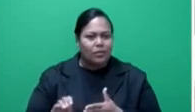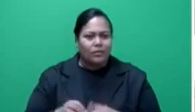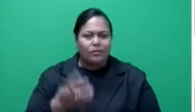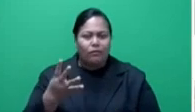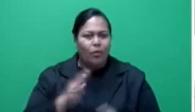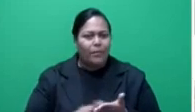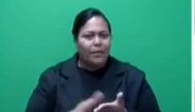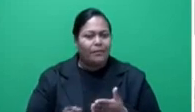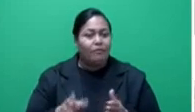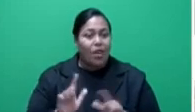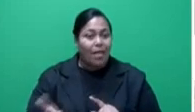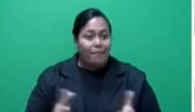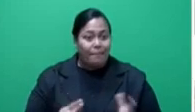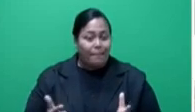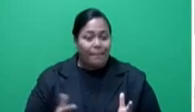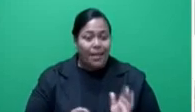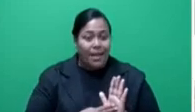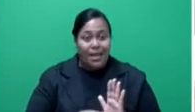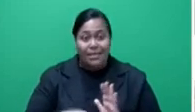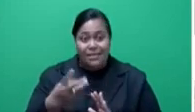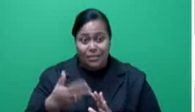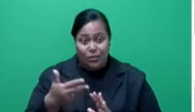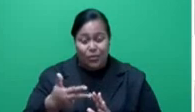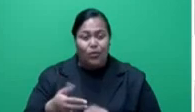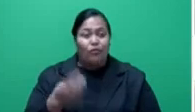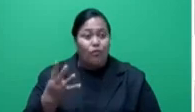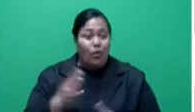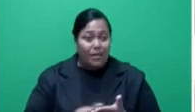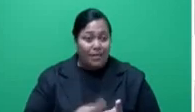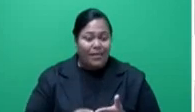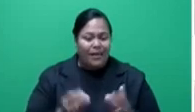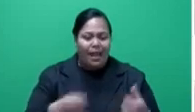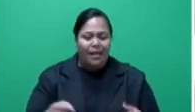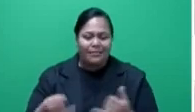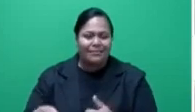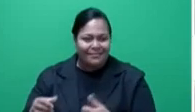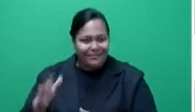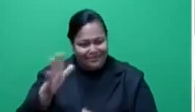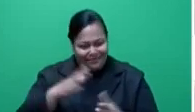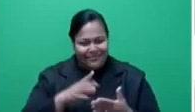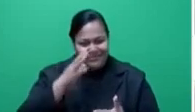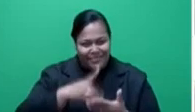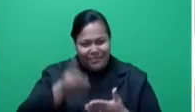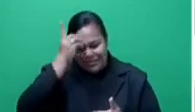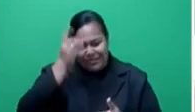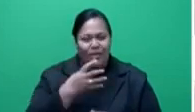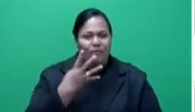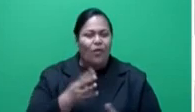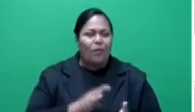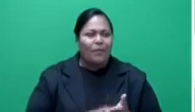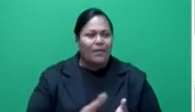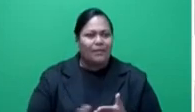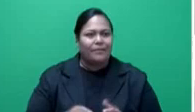allocation. Nasinu campus, $4 million, sir. And Maritime Academy, $5 million. Honorable Lavere, who obviously has his speeches written because he